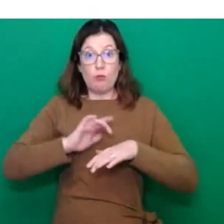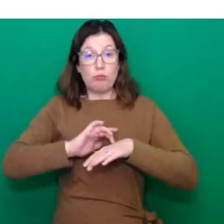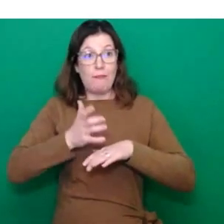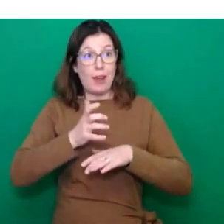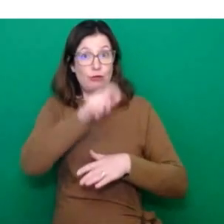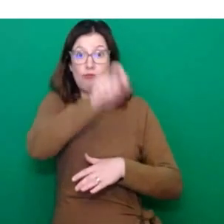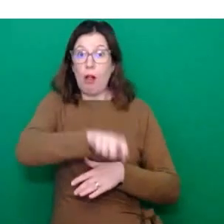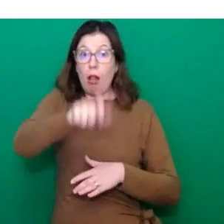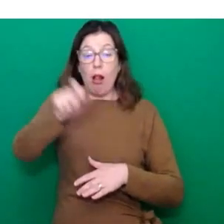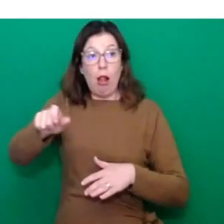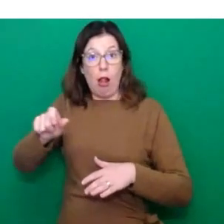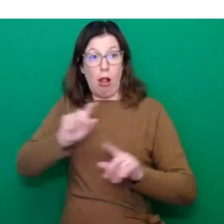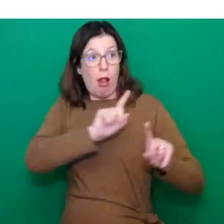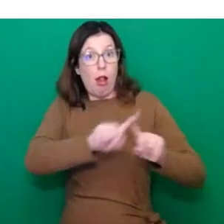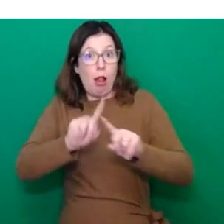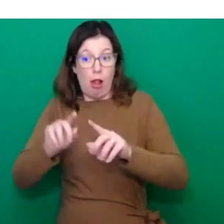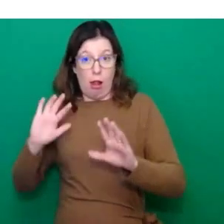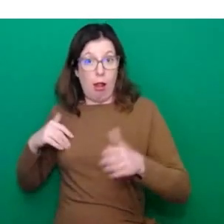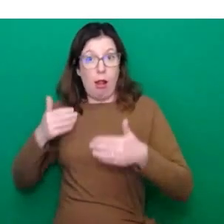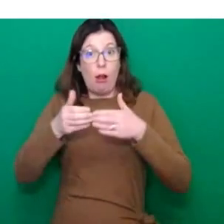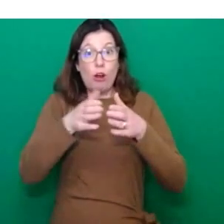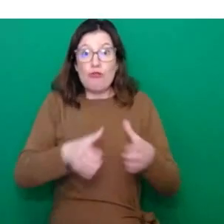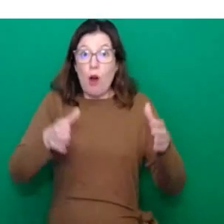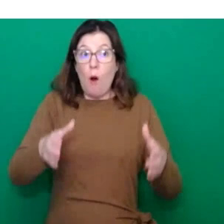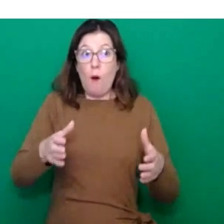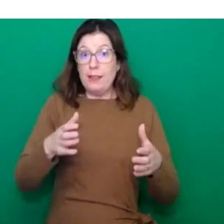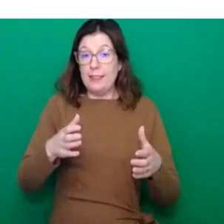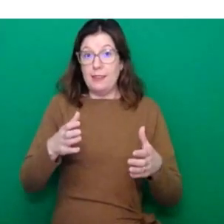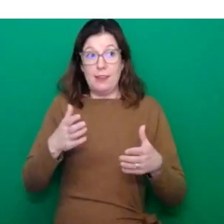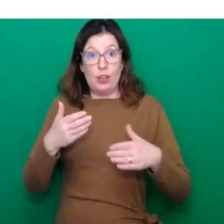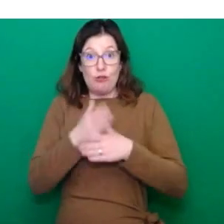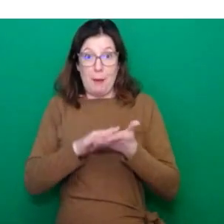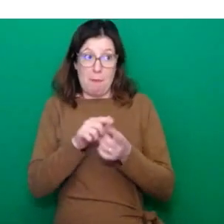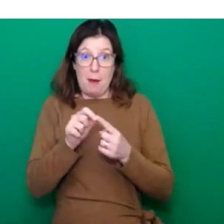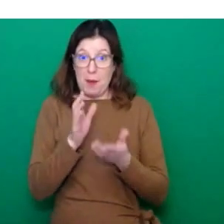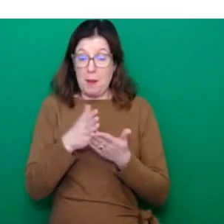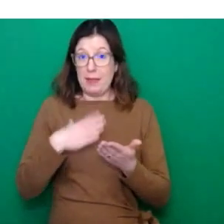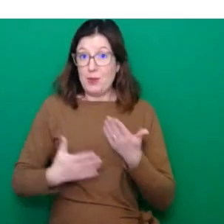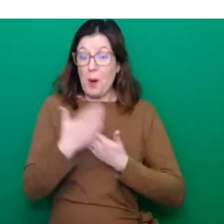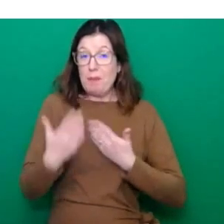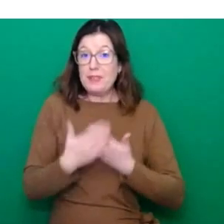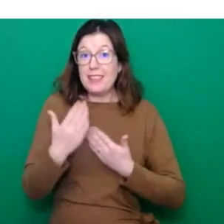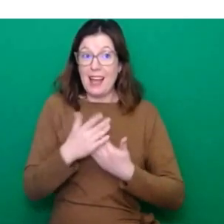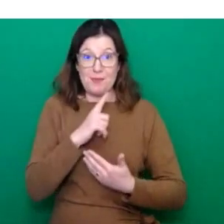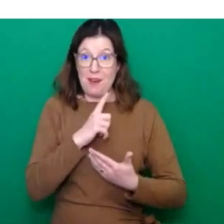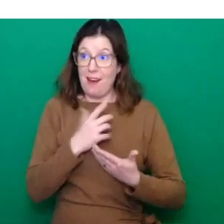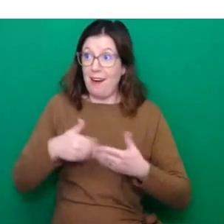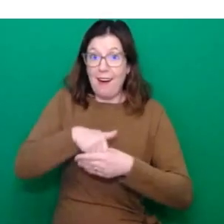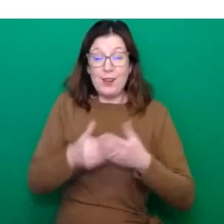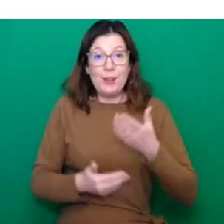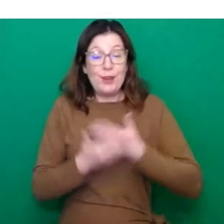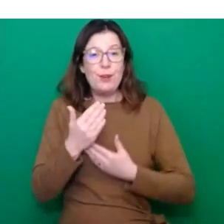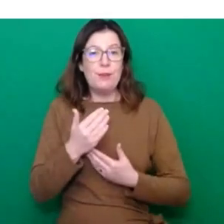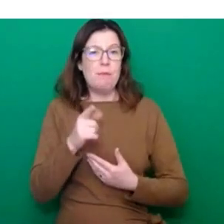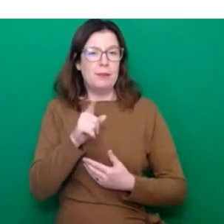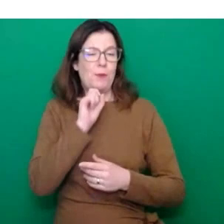time and is continuing to grow. In fact, we've got some updates needed to the career map, but the career map is a really good way of kind of digesting that, and I'll show you a